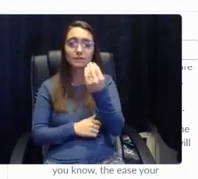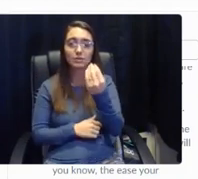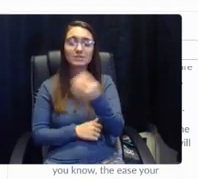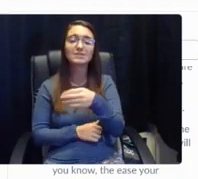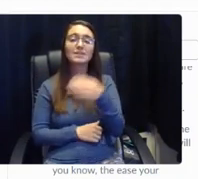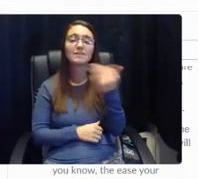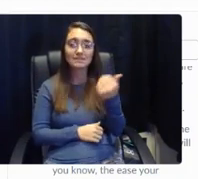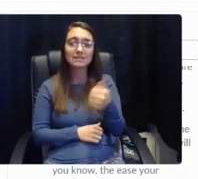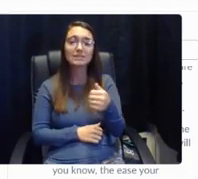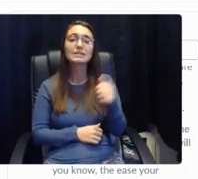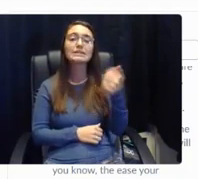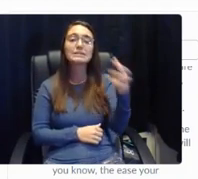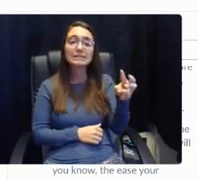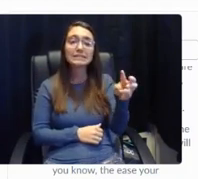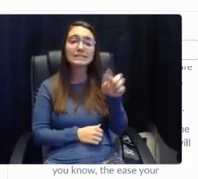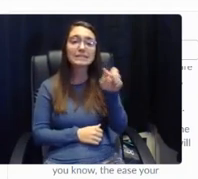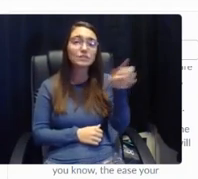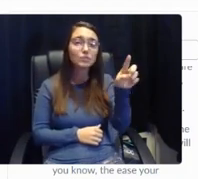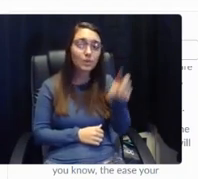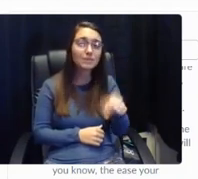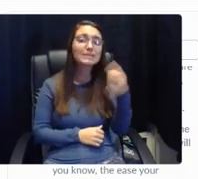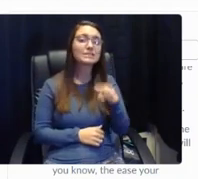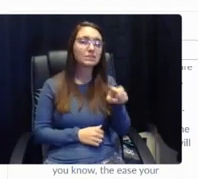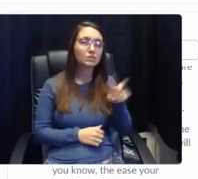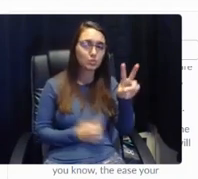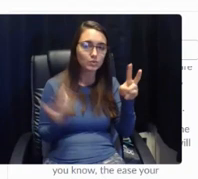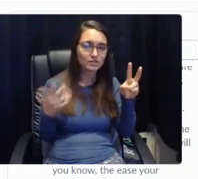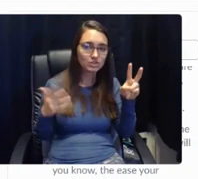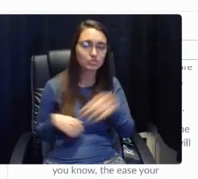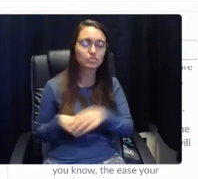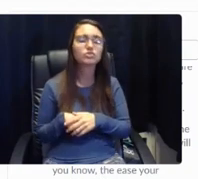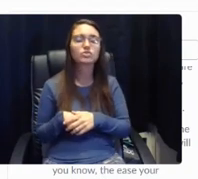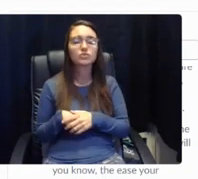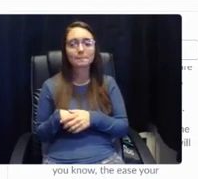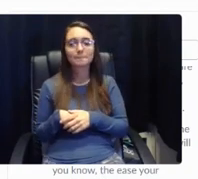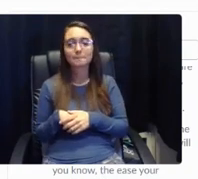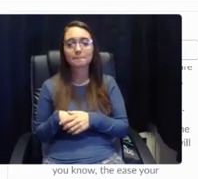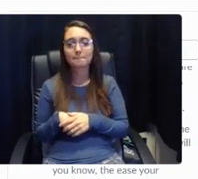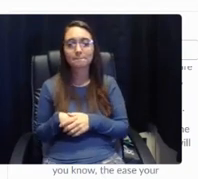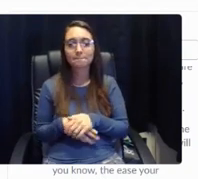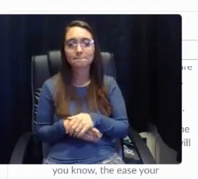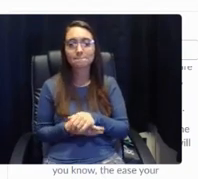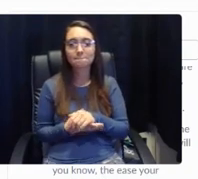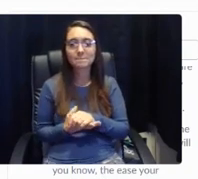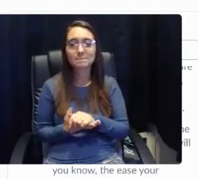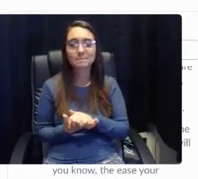15, and 16-1 and 16-2. And this will